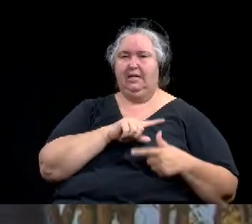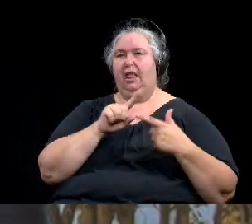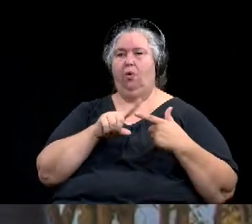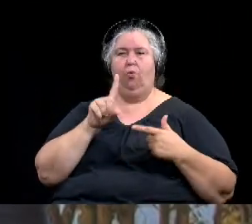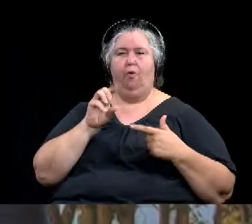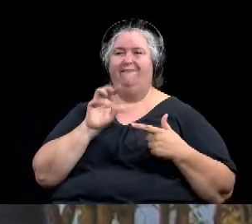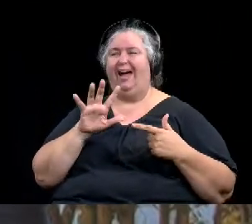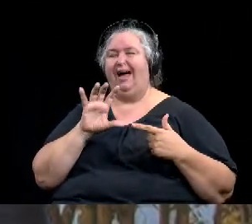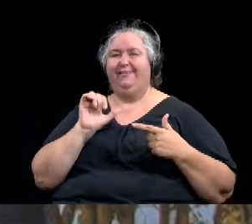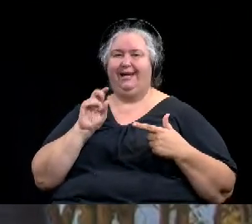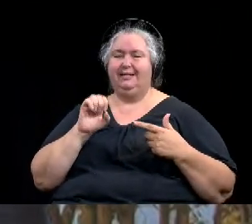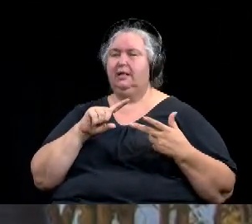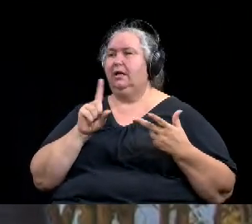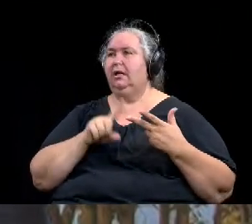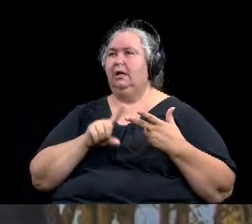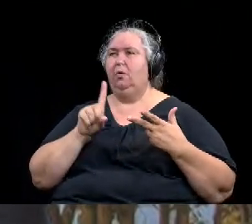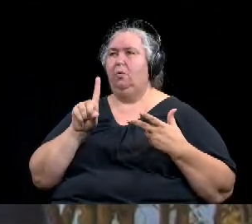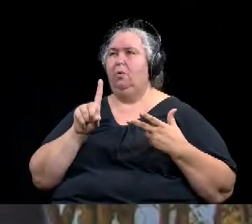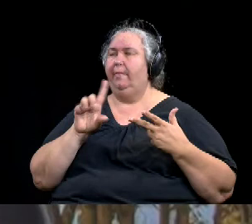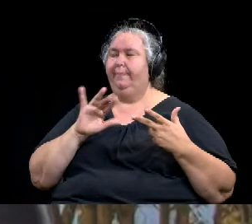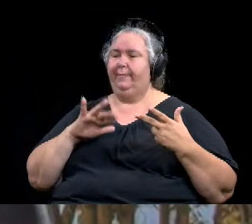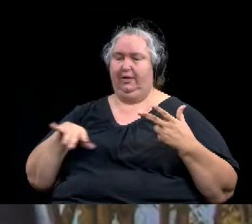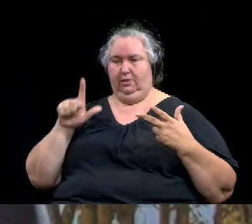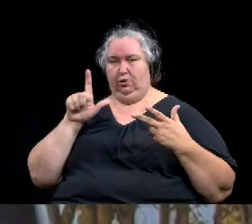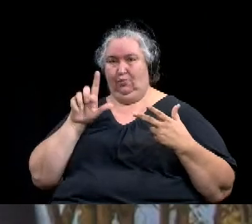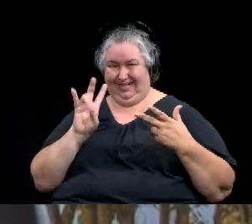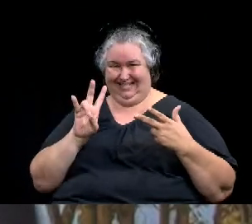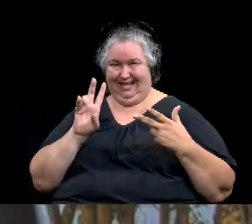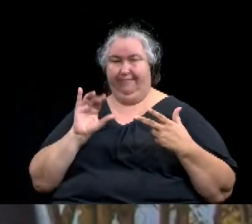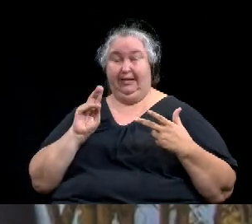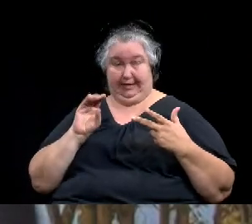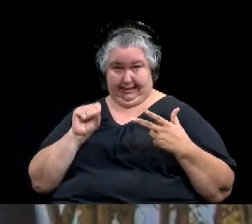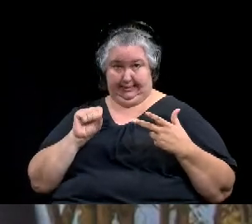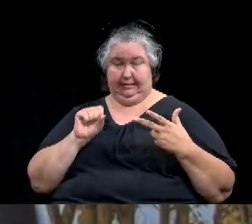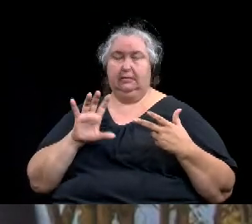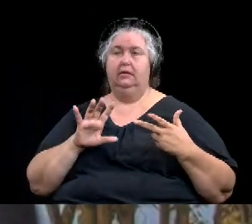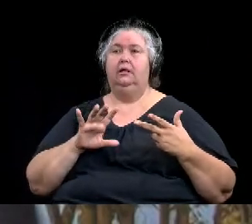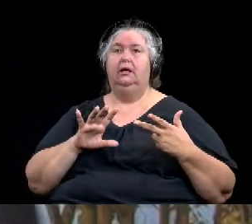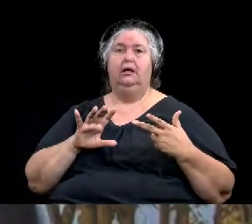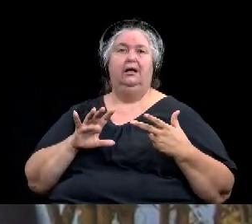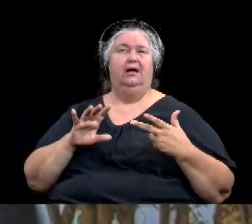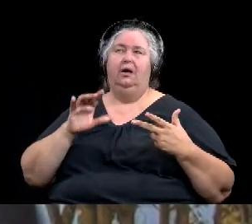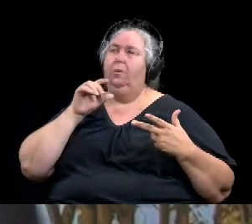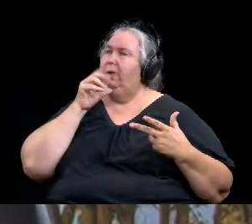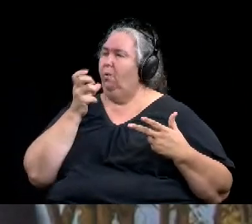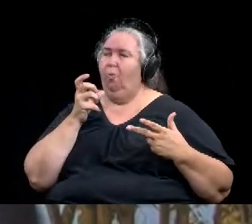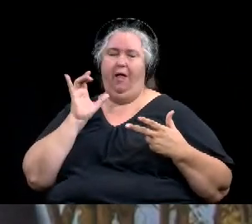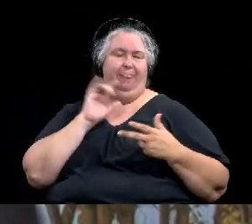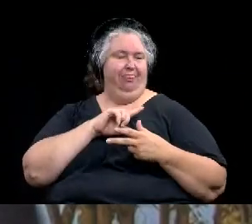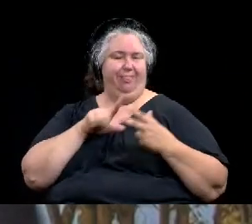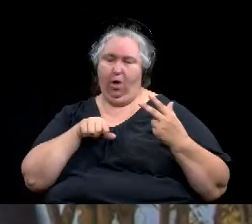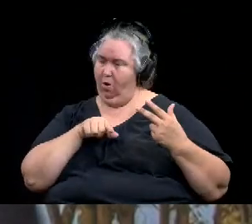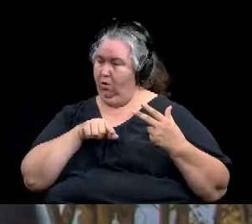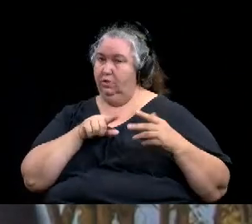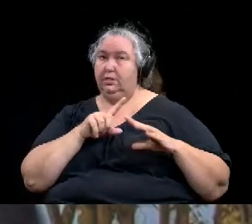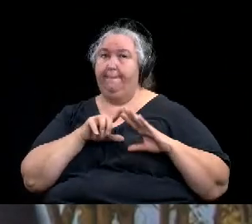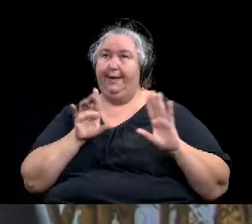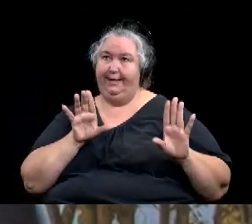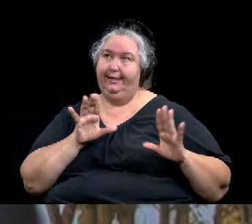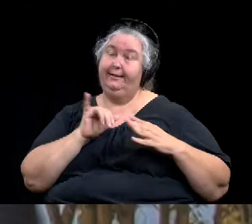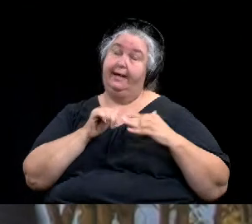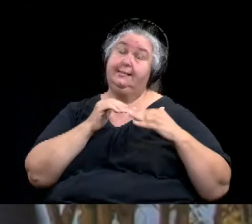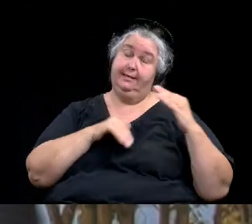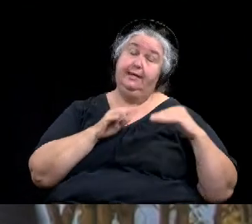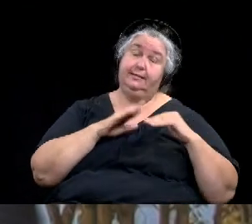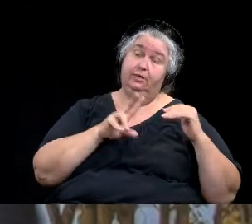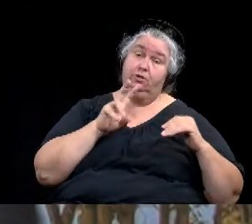cases, and one was 27 cases. Obviously, we don't want to have any of those, but together that's less than 200 cases